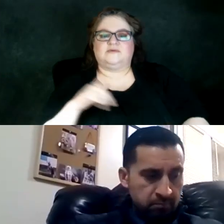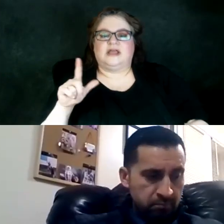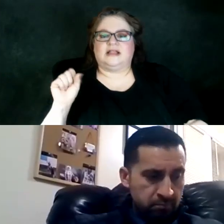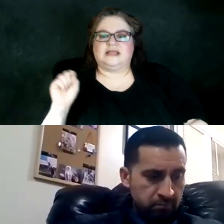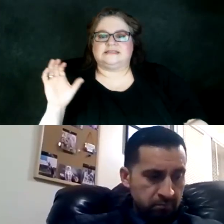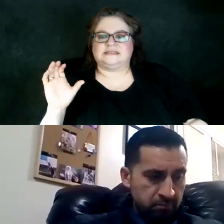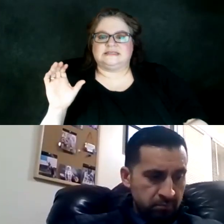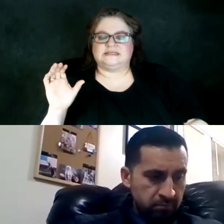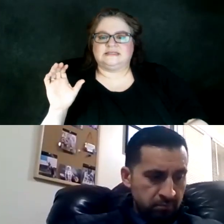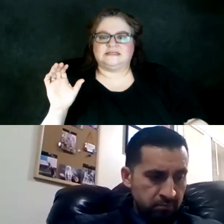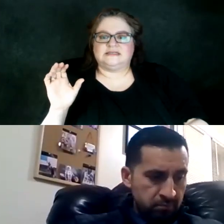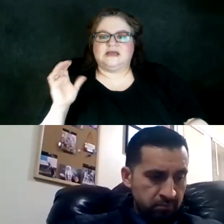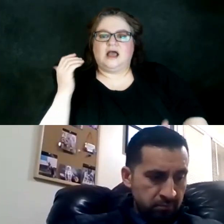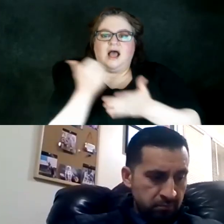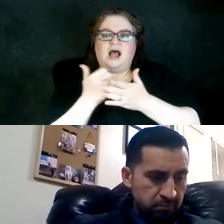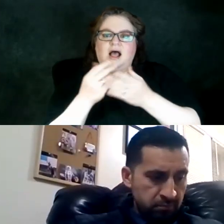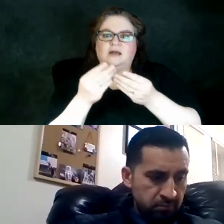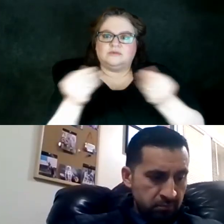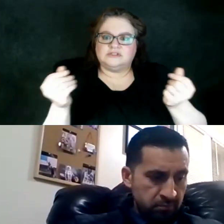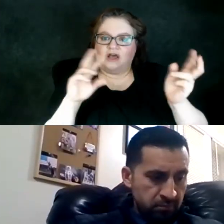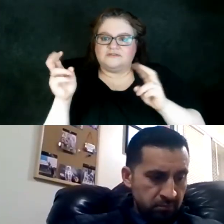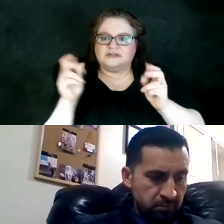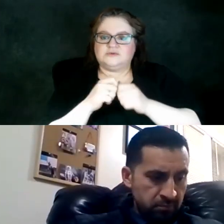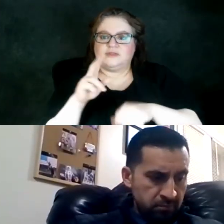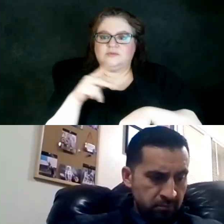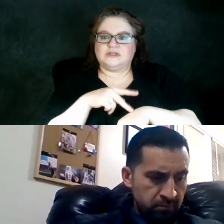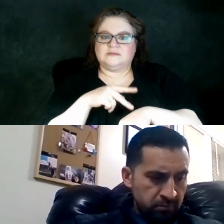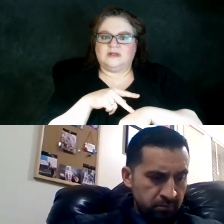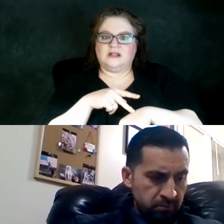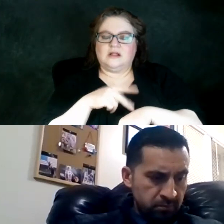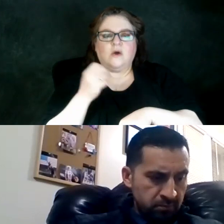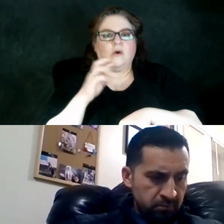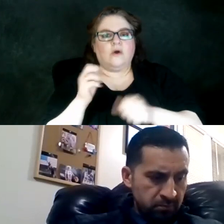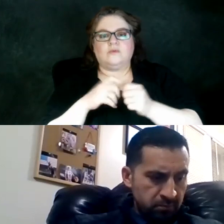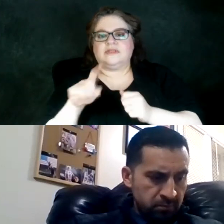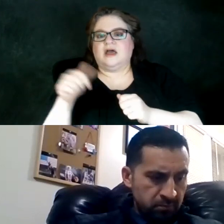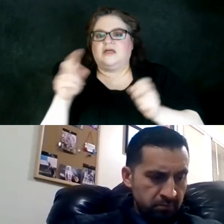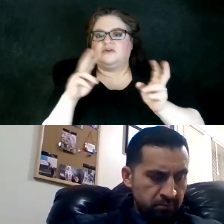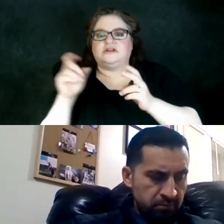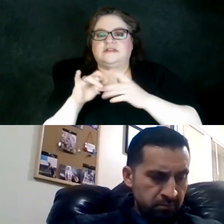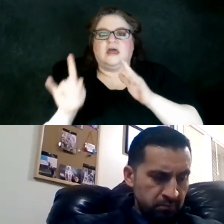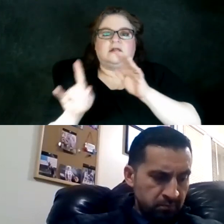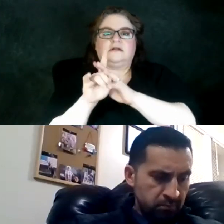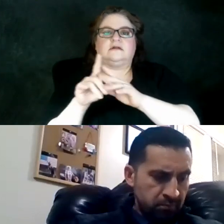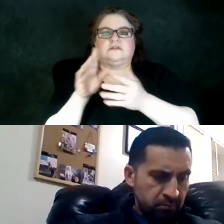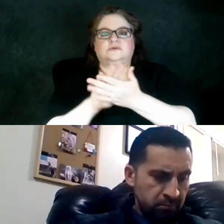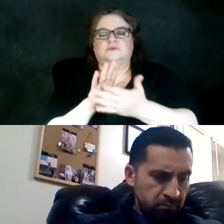LSC help resolve issues with the principal or with any other issues that may occur at the